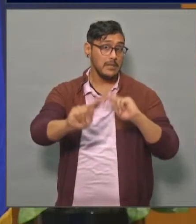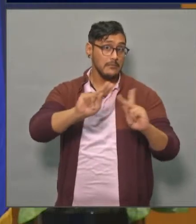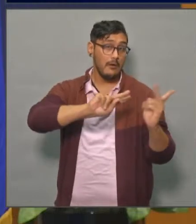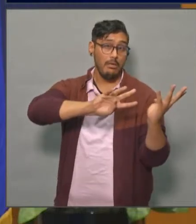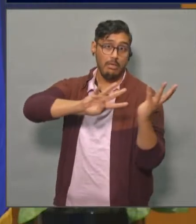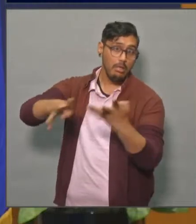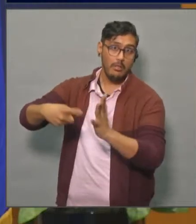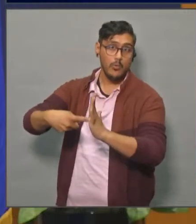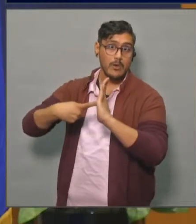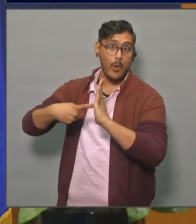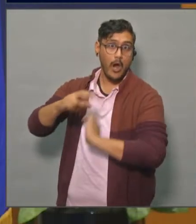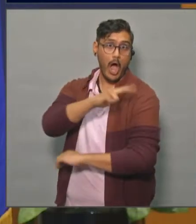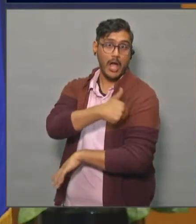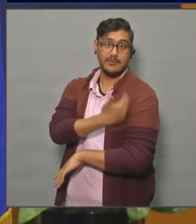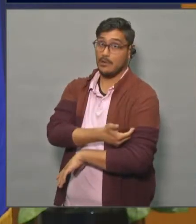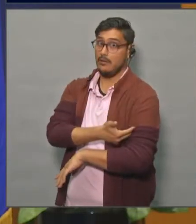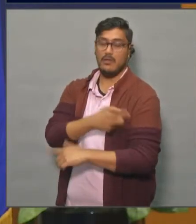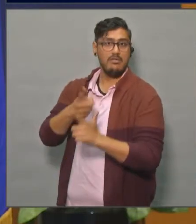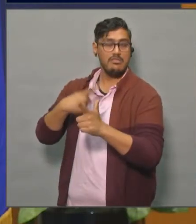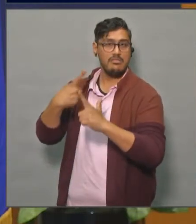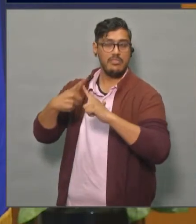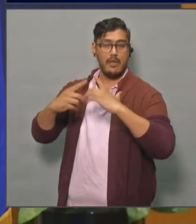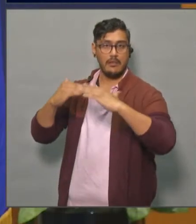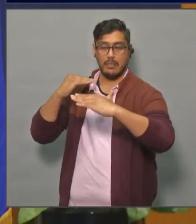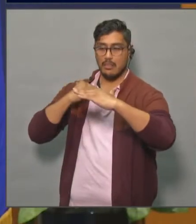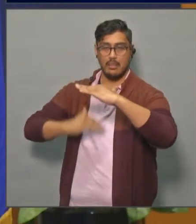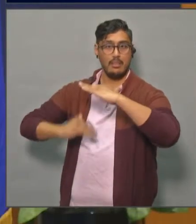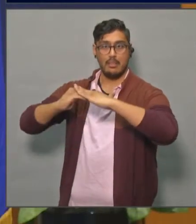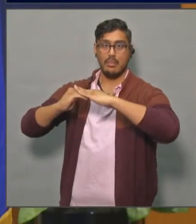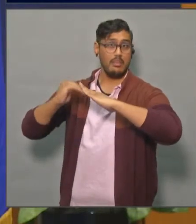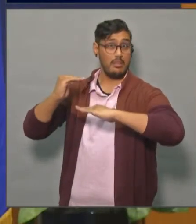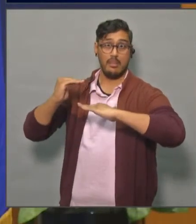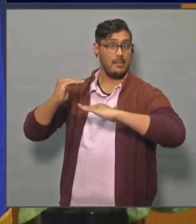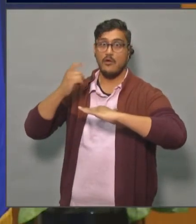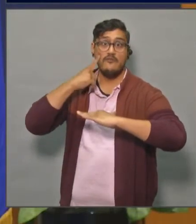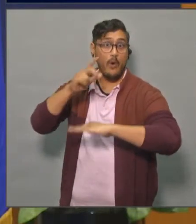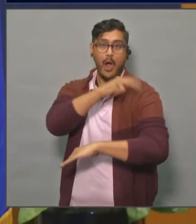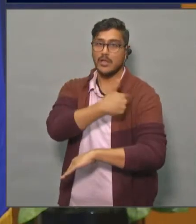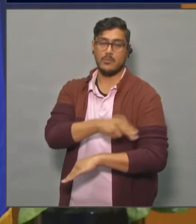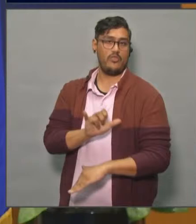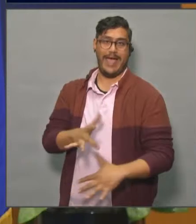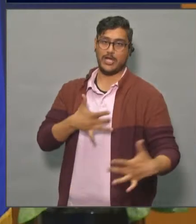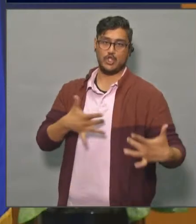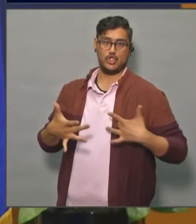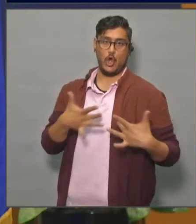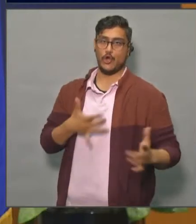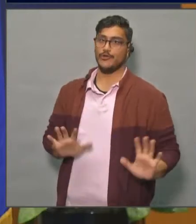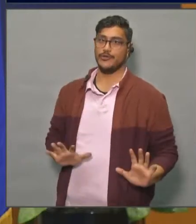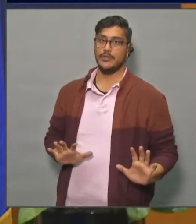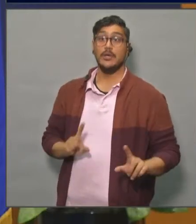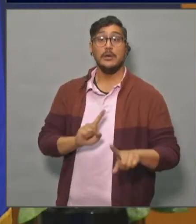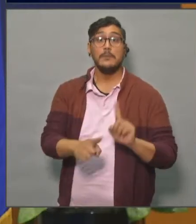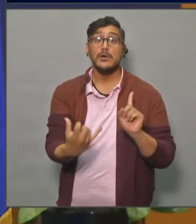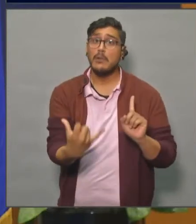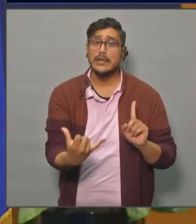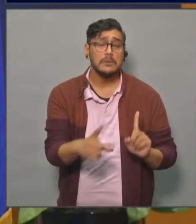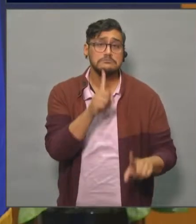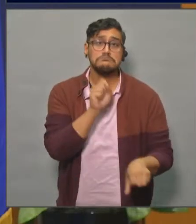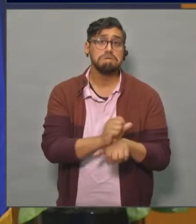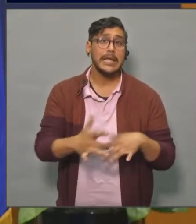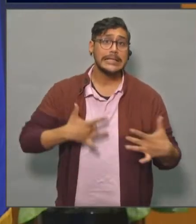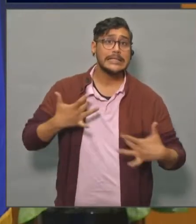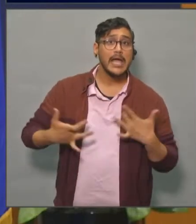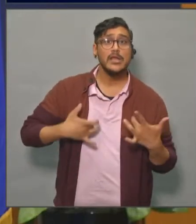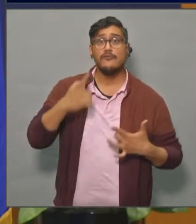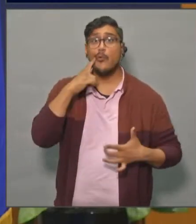meeting our hospital benchmarks, that would be a cause for worry. But at this point, you know, we're just really excited about the opportunity to get